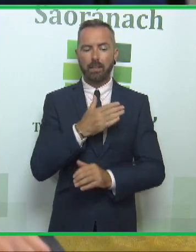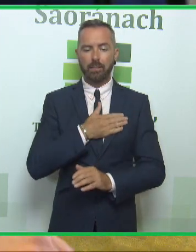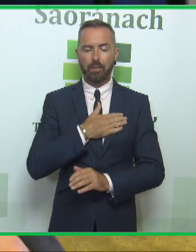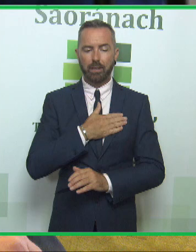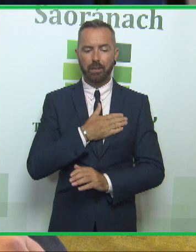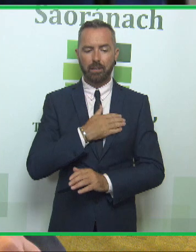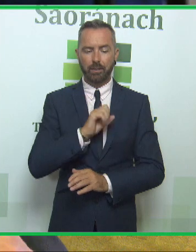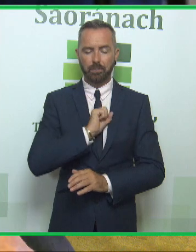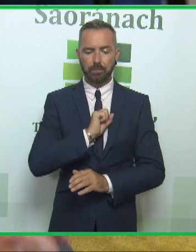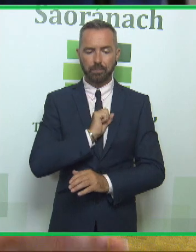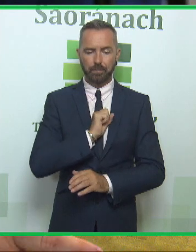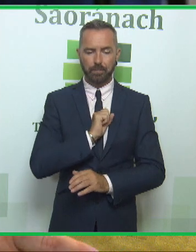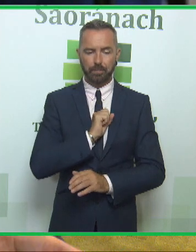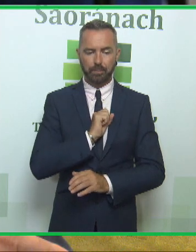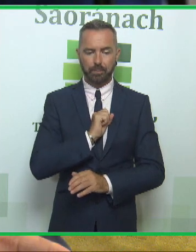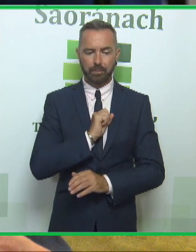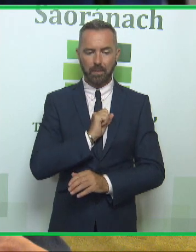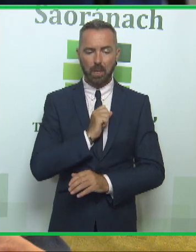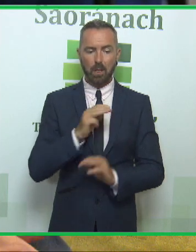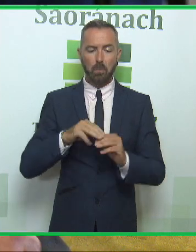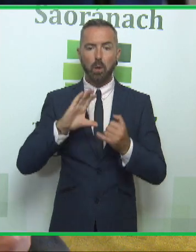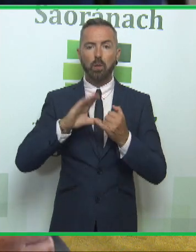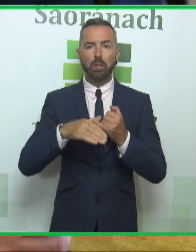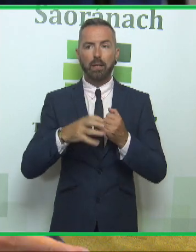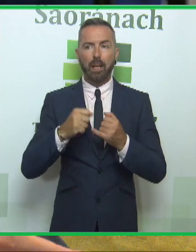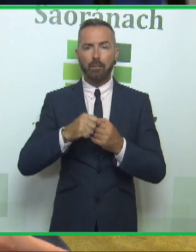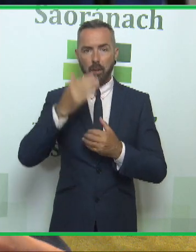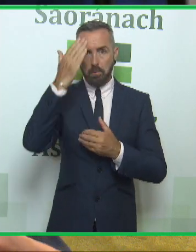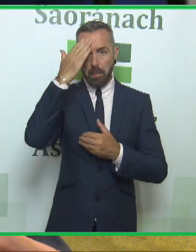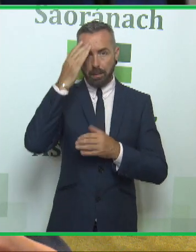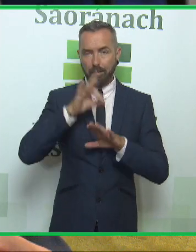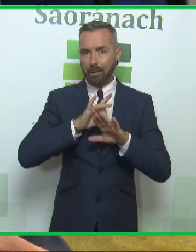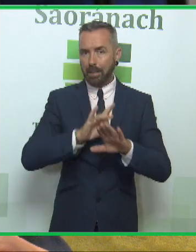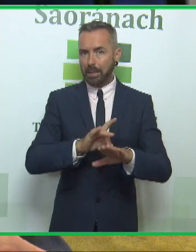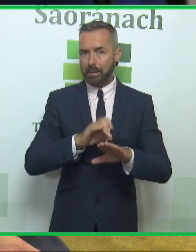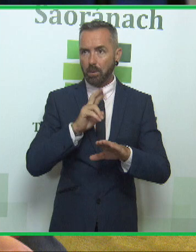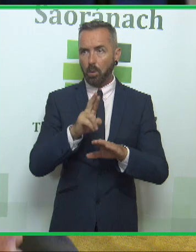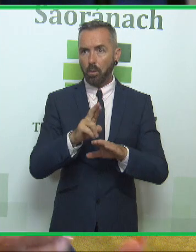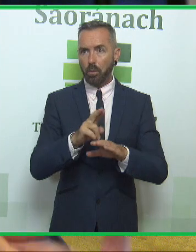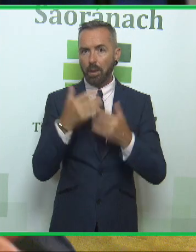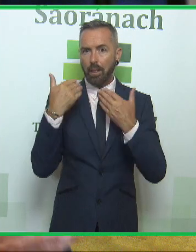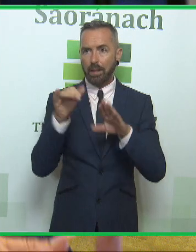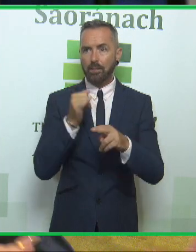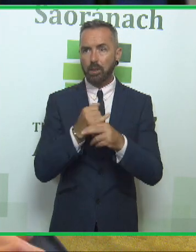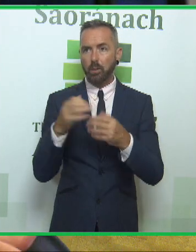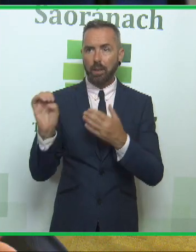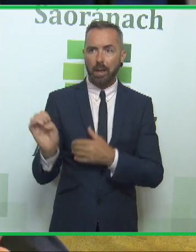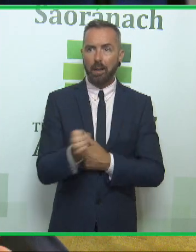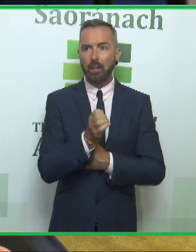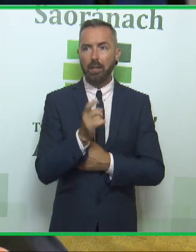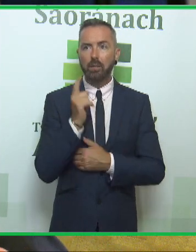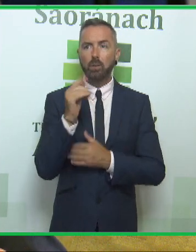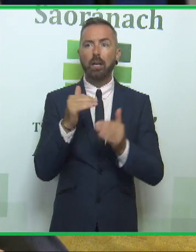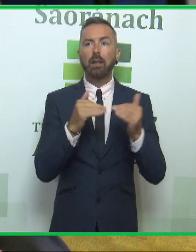more likely to have co-occurring mental illness. They're more likely to have left school early. So that level of capital